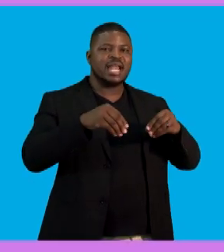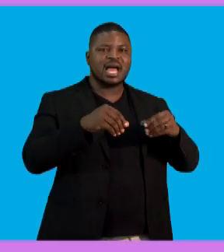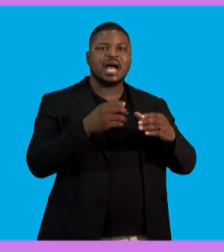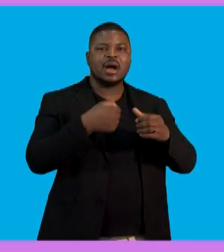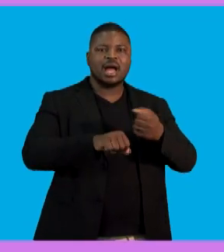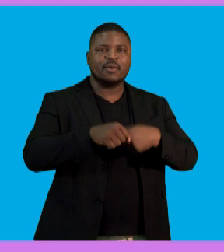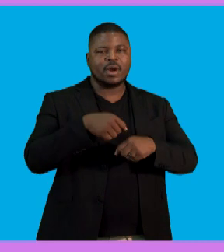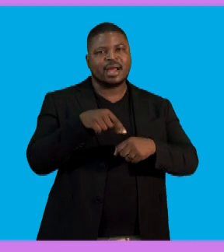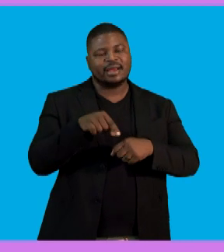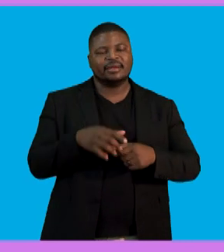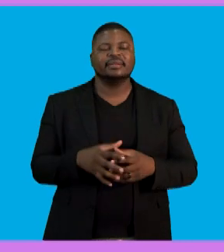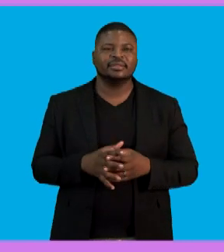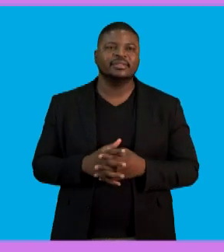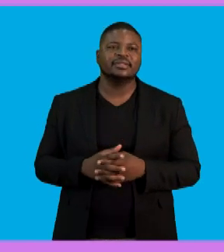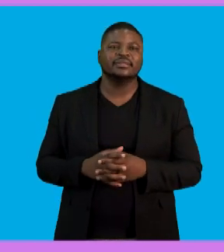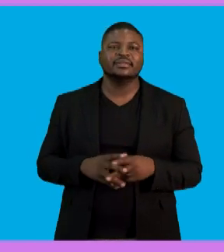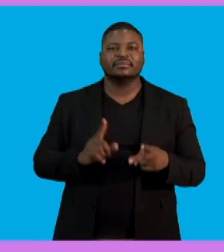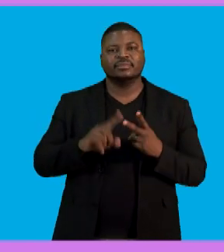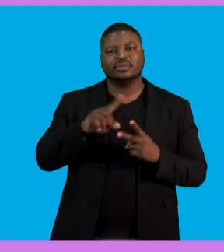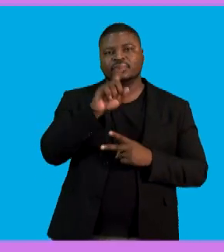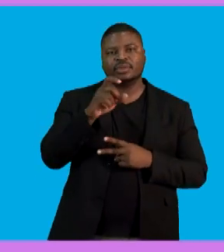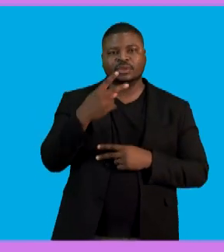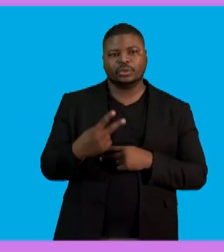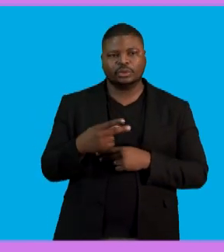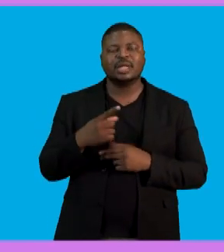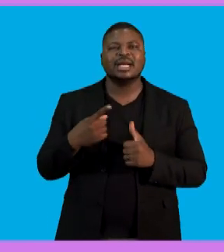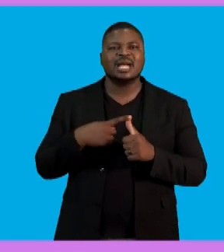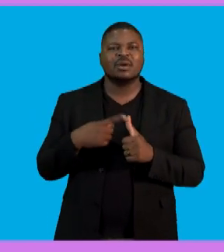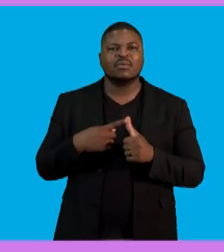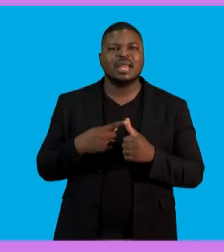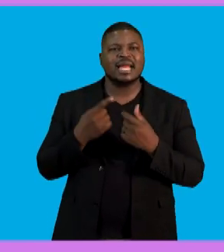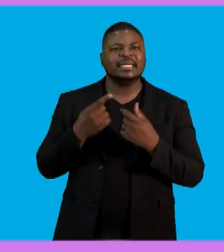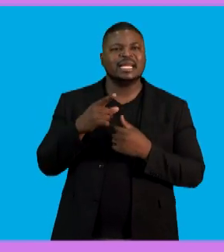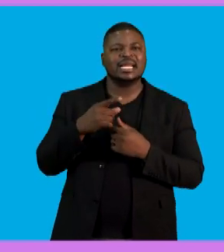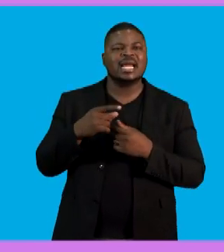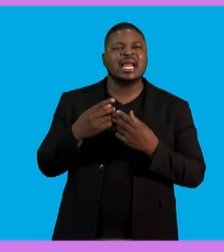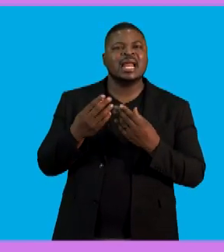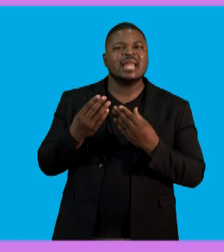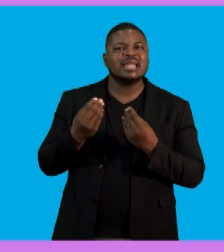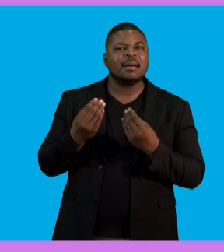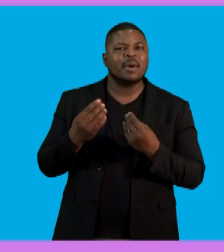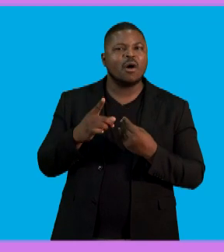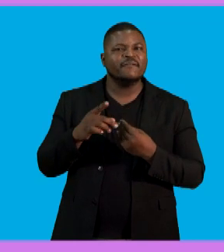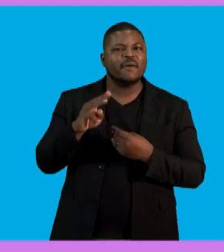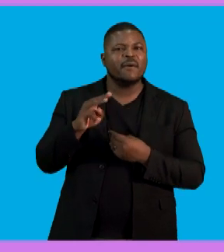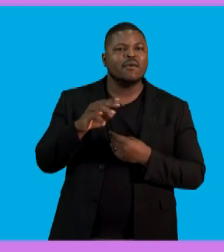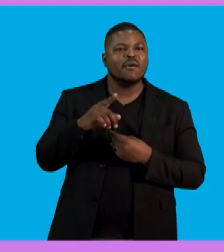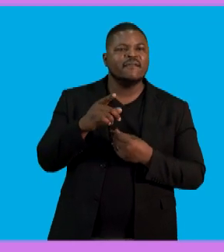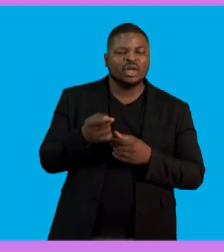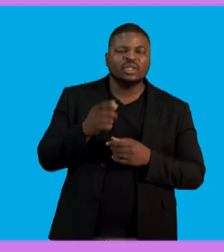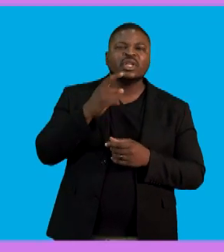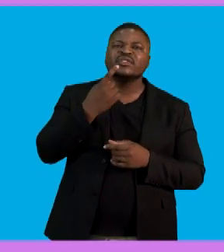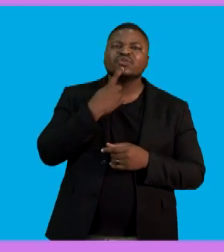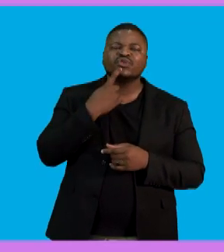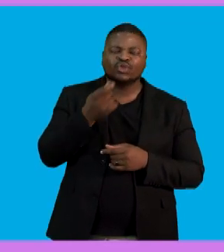of flour that will be required. Then question 2 says, calculate the amount of salt needed in milliliters. Amount